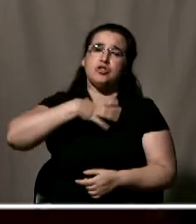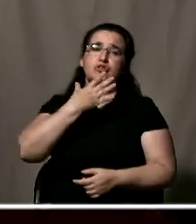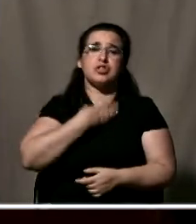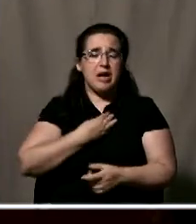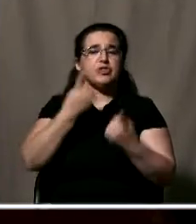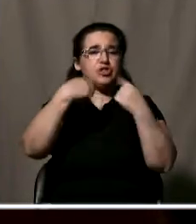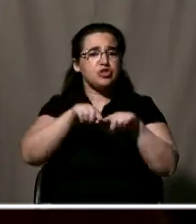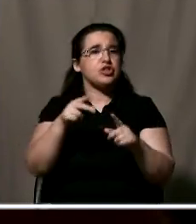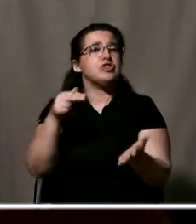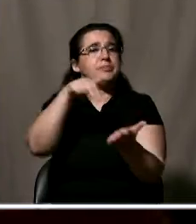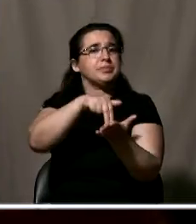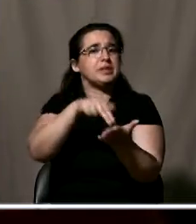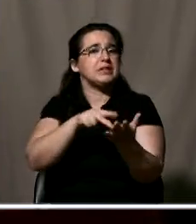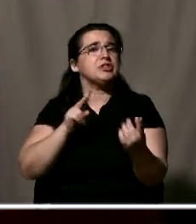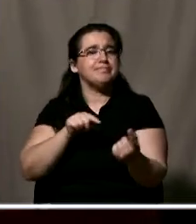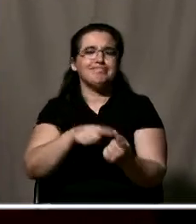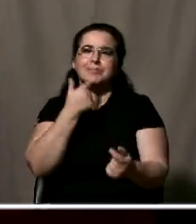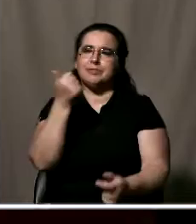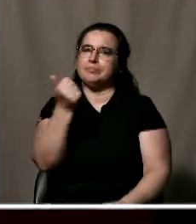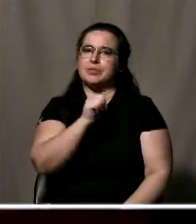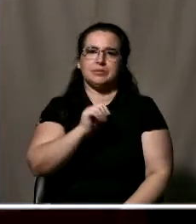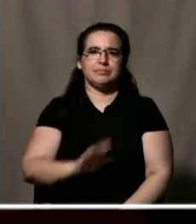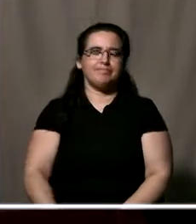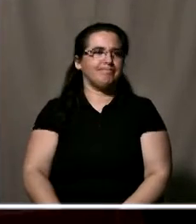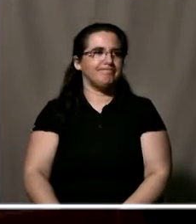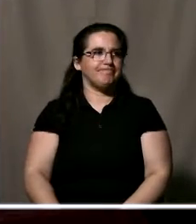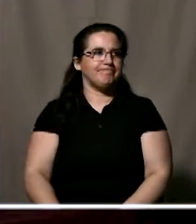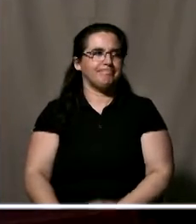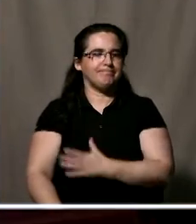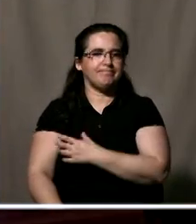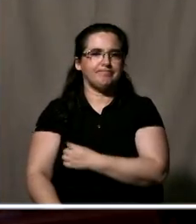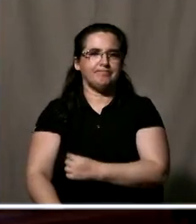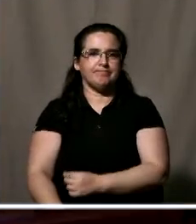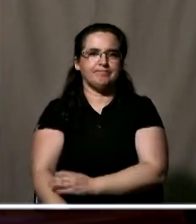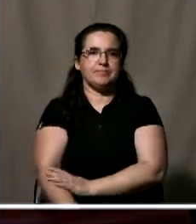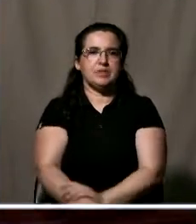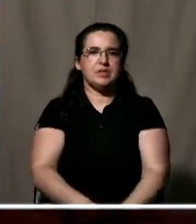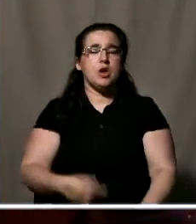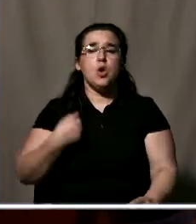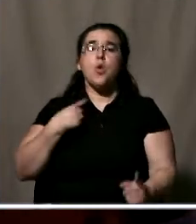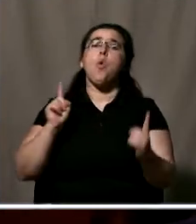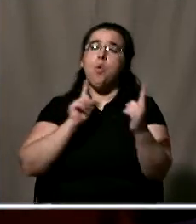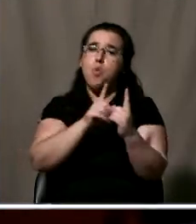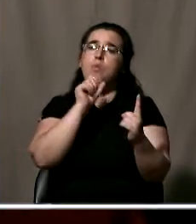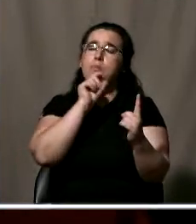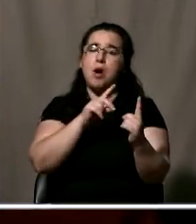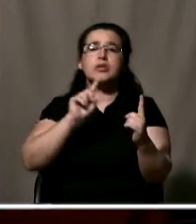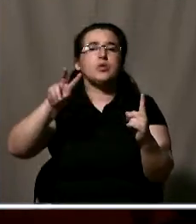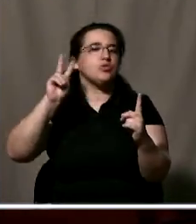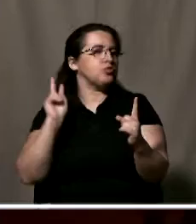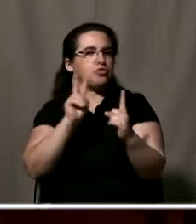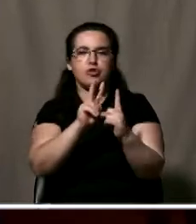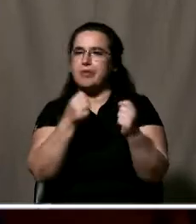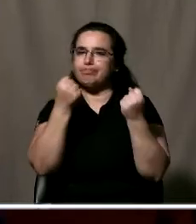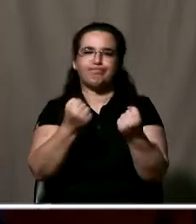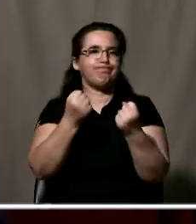em todas as reuniões, But we cannot. Mas não podemos estar. Only one of us can be at the meetings at a time. Só um de nós é que vai poder estar nas reuniões de cada vez.